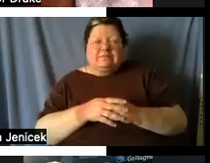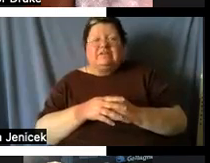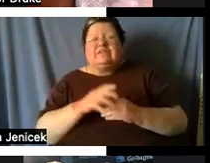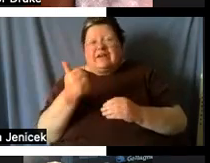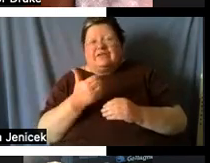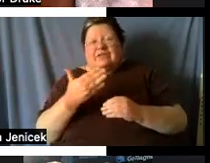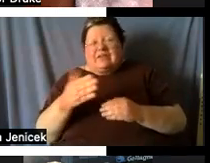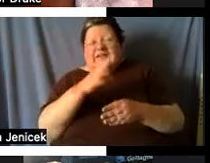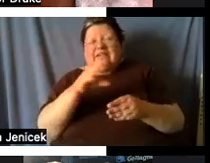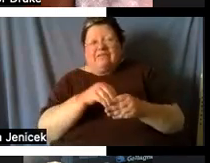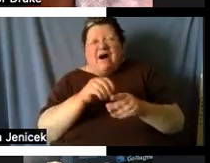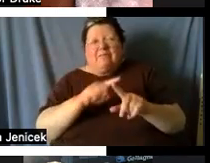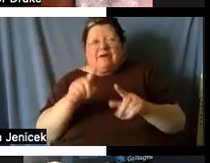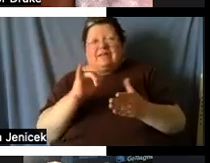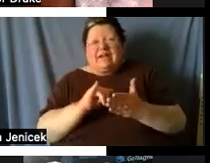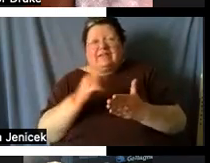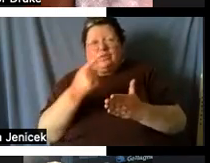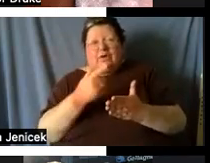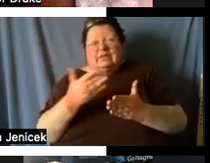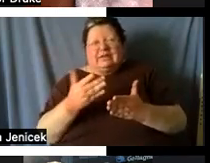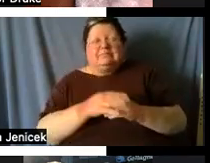but that was one of them.